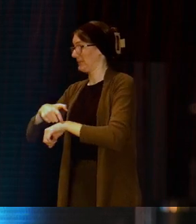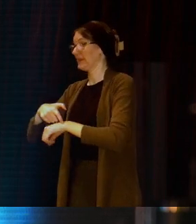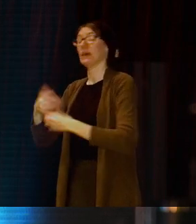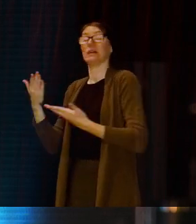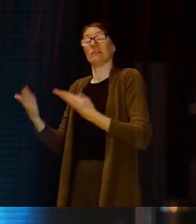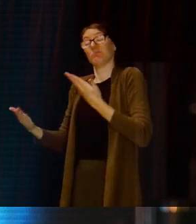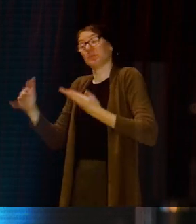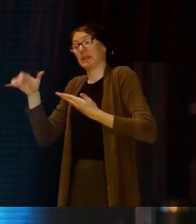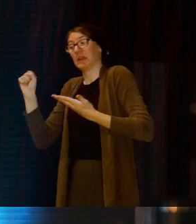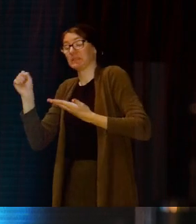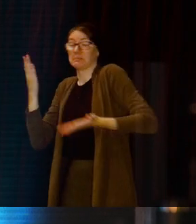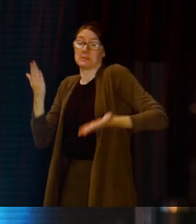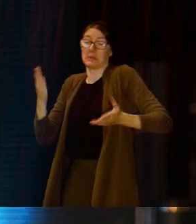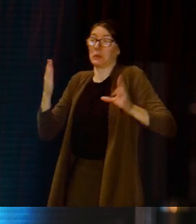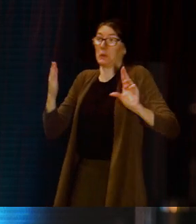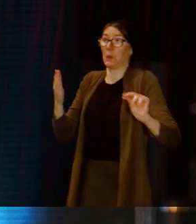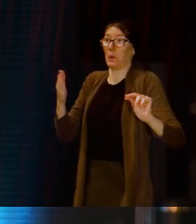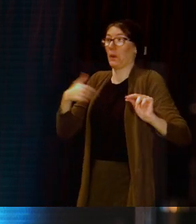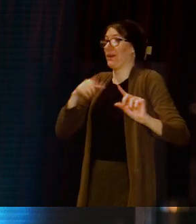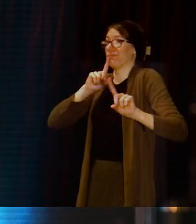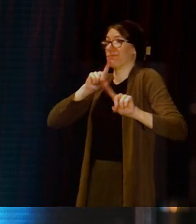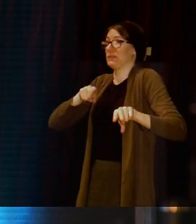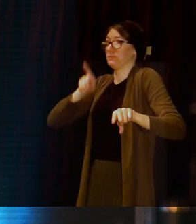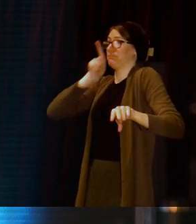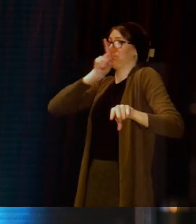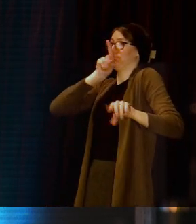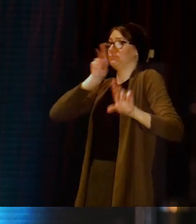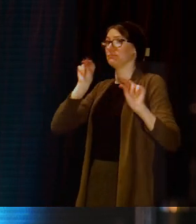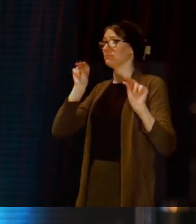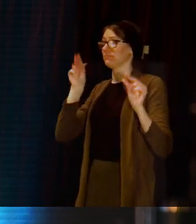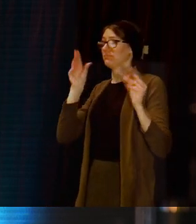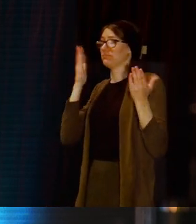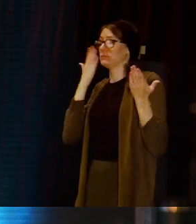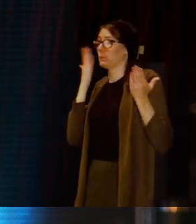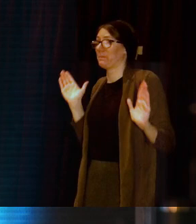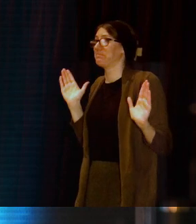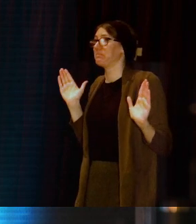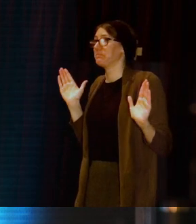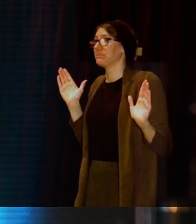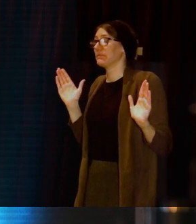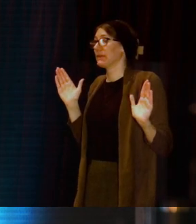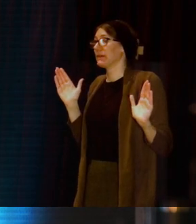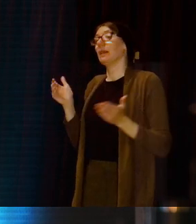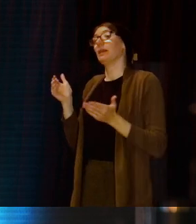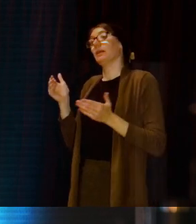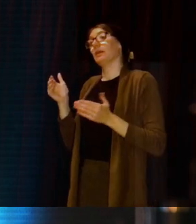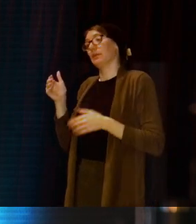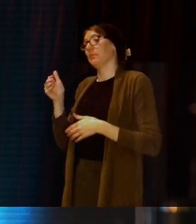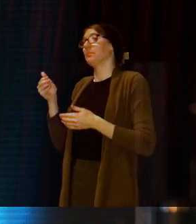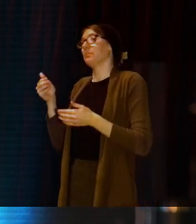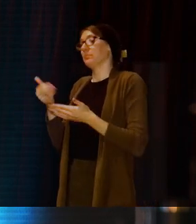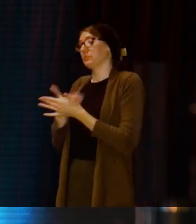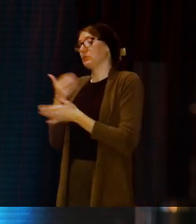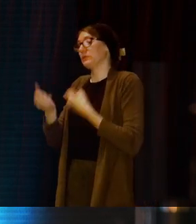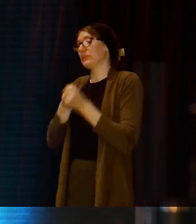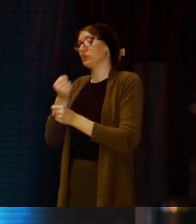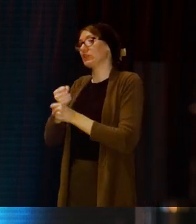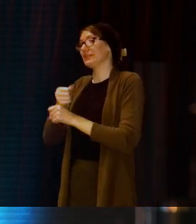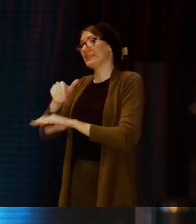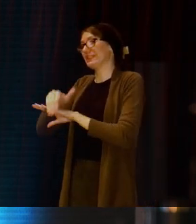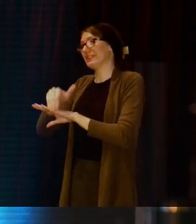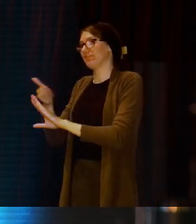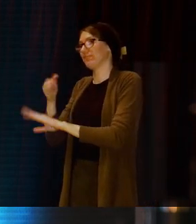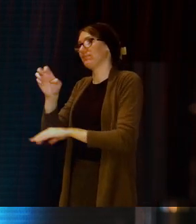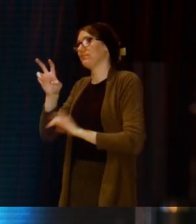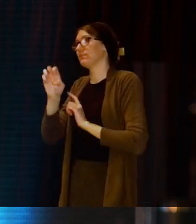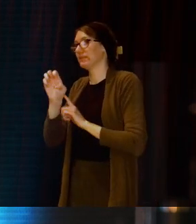and maybe we aren't. I can't answer that at this point. What I will say is on New Year's Eve, we are going to take that Sunday morning, and